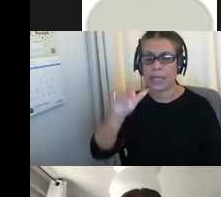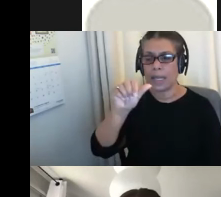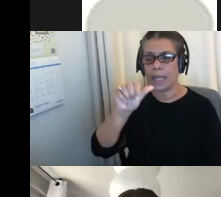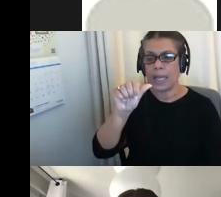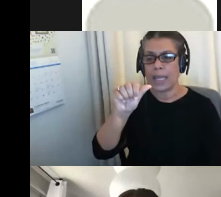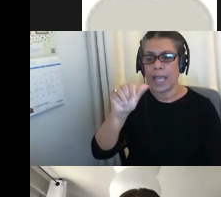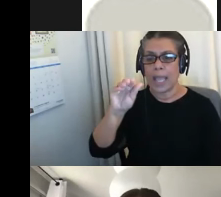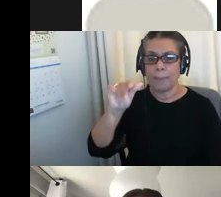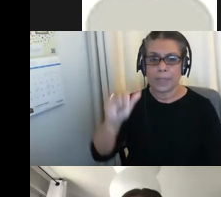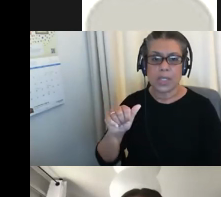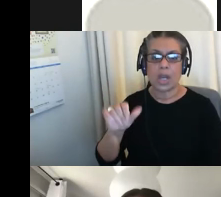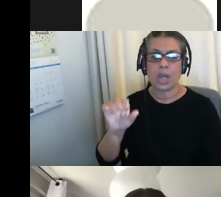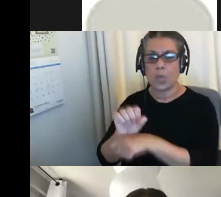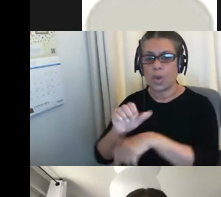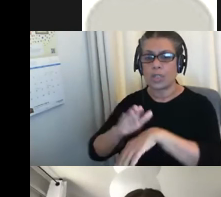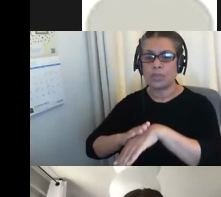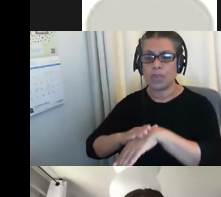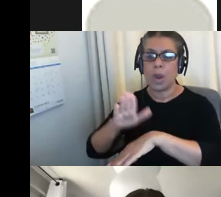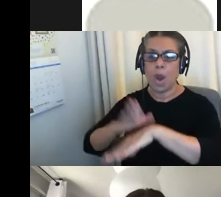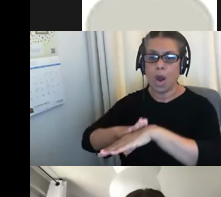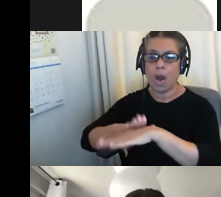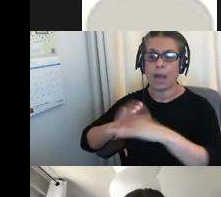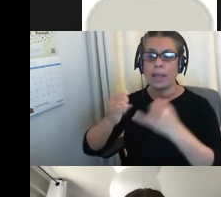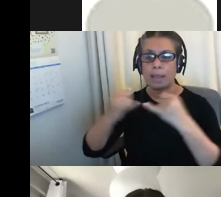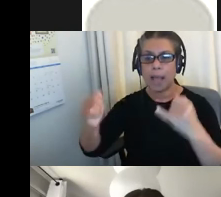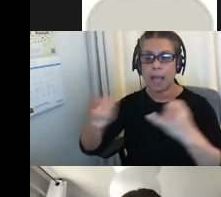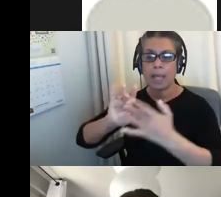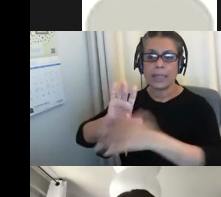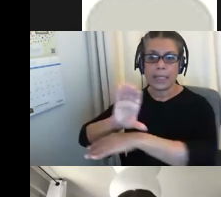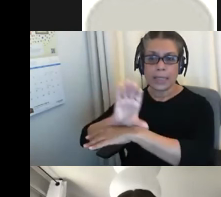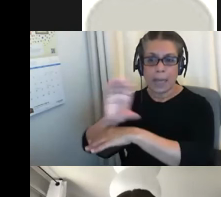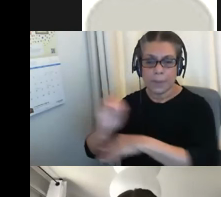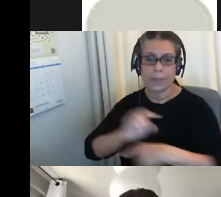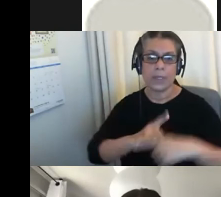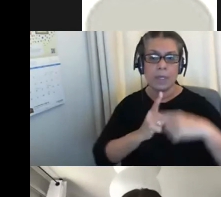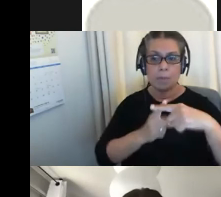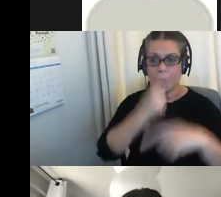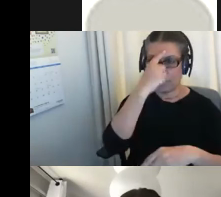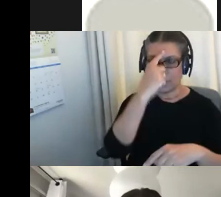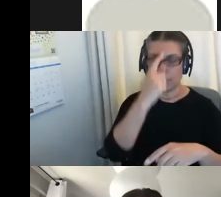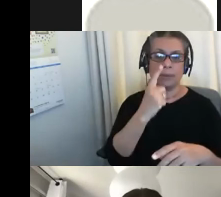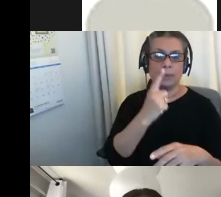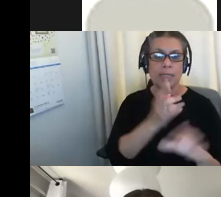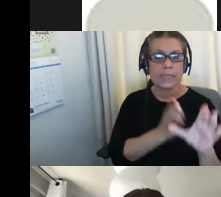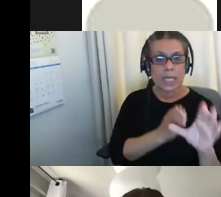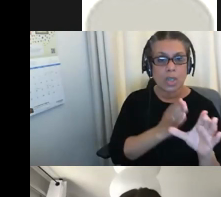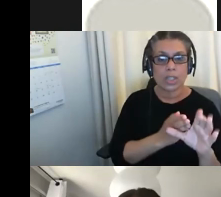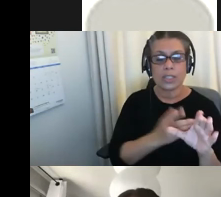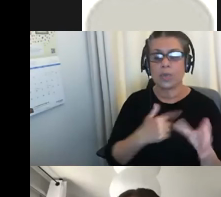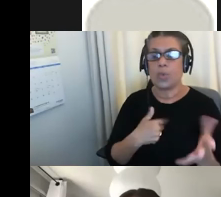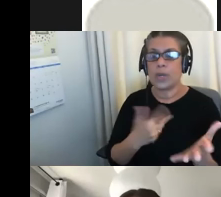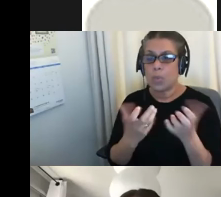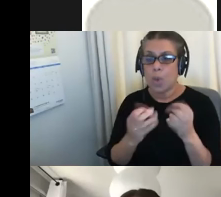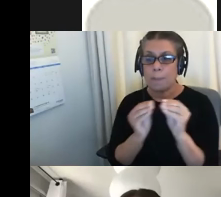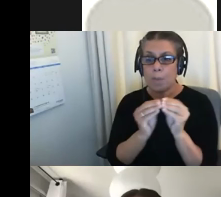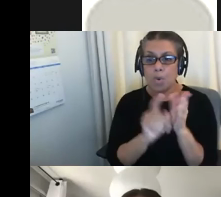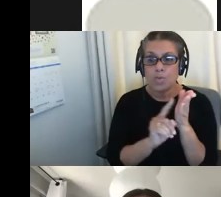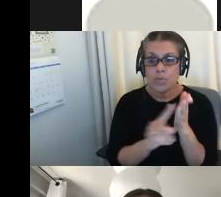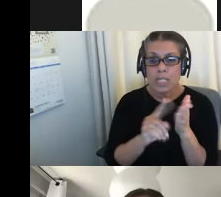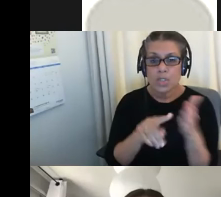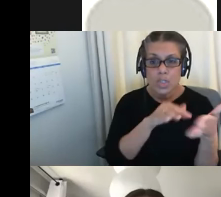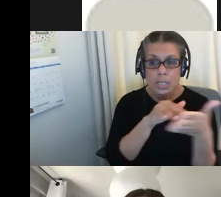MTurk, workers for an online company, participants in a positive psychology compassion-oriented research study.